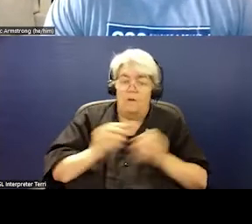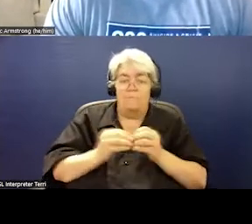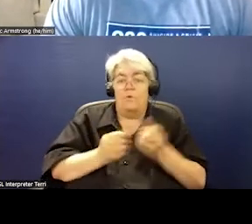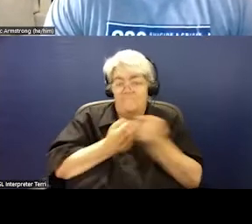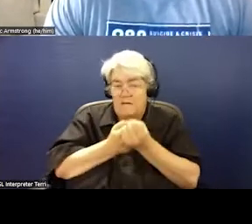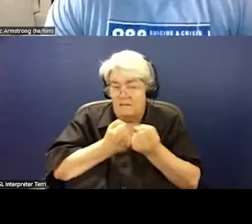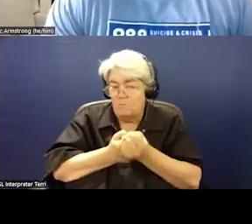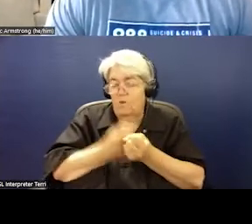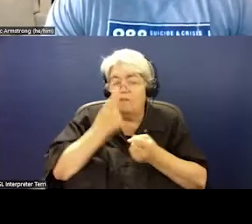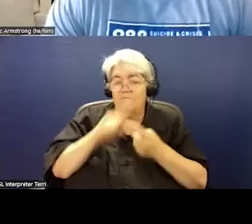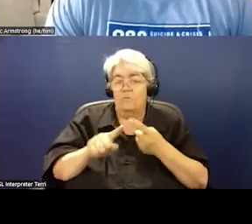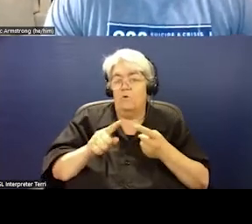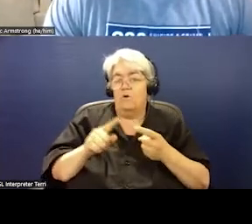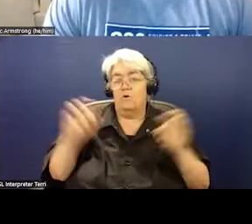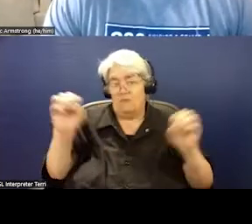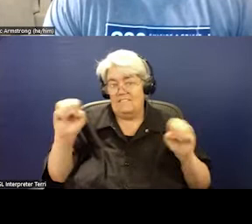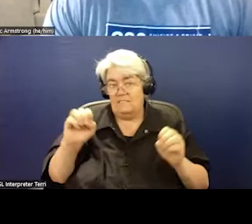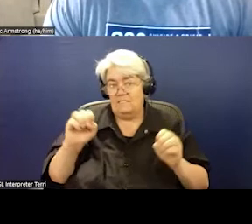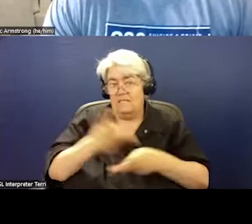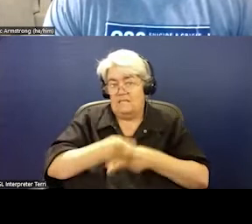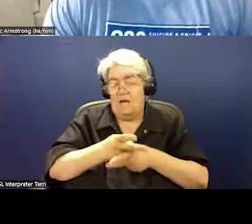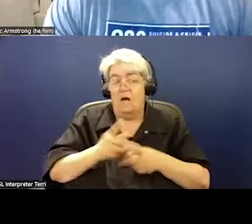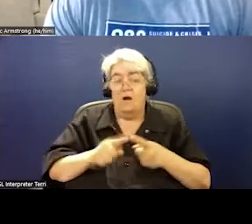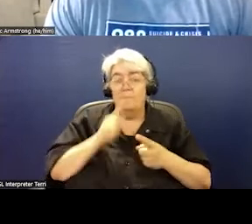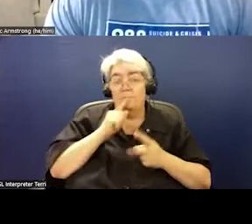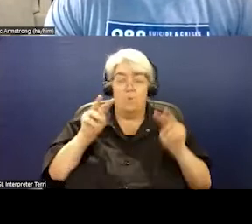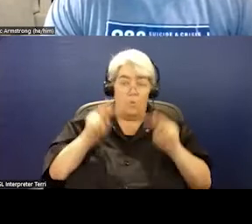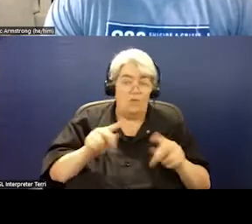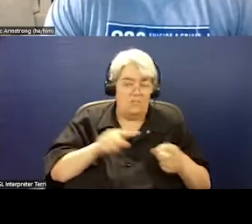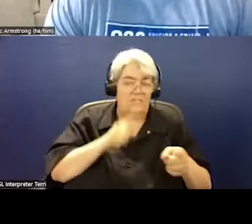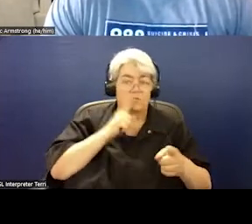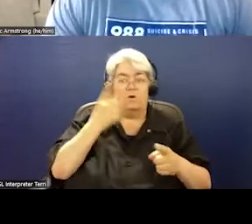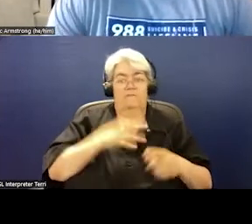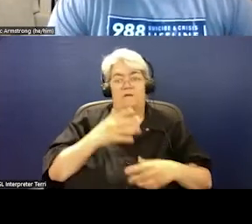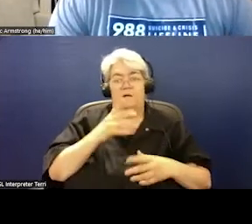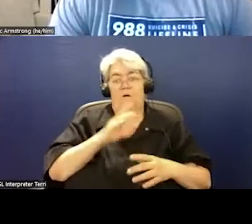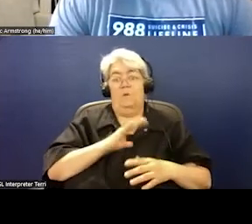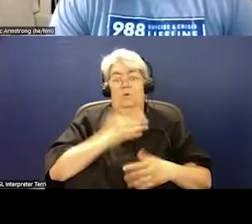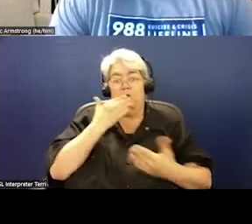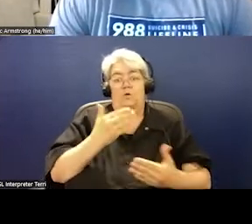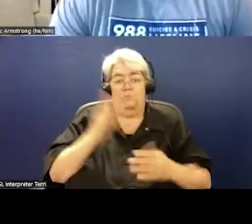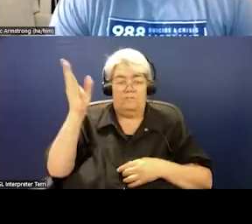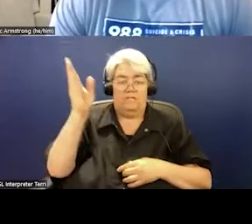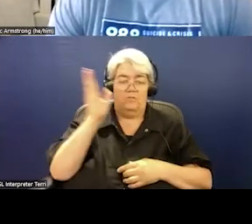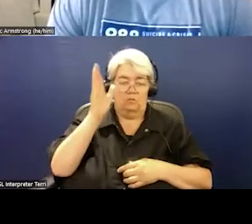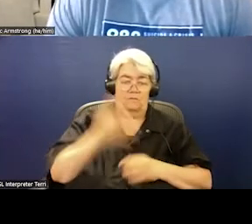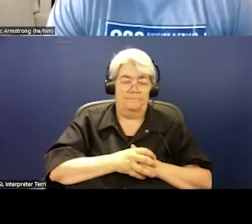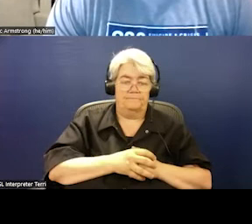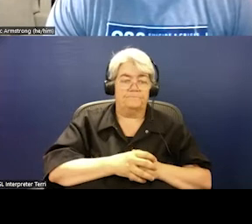in as this will be one of our featured presentations. Next slide.